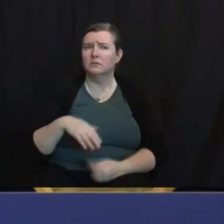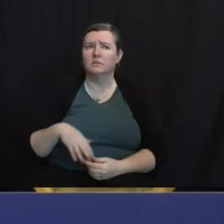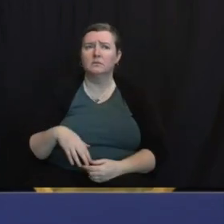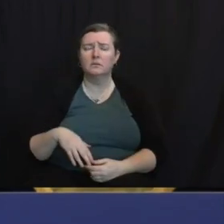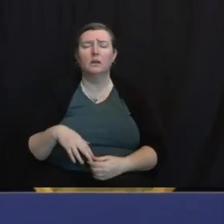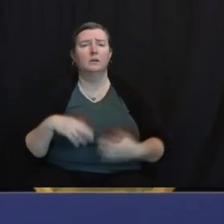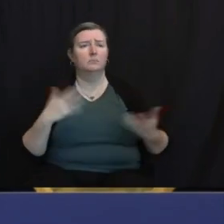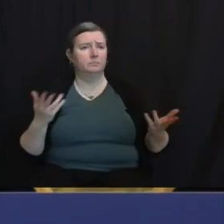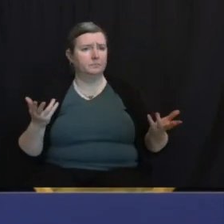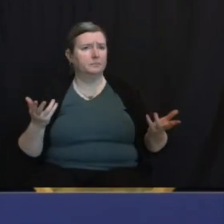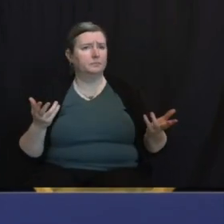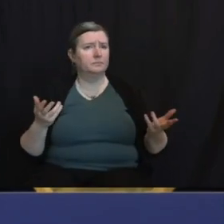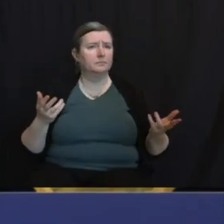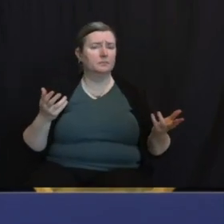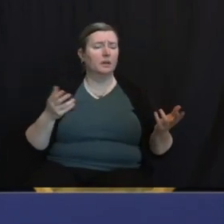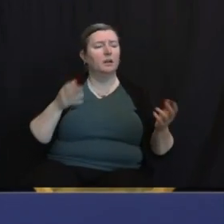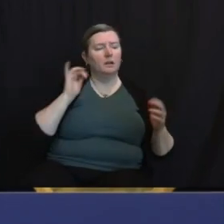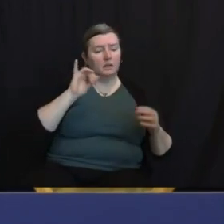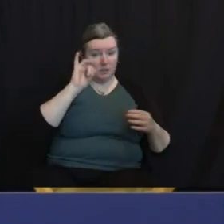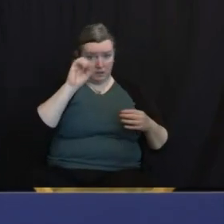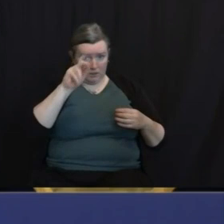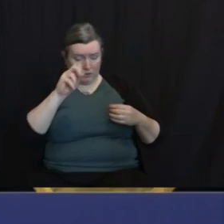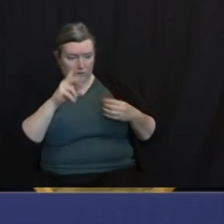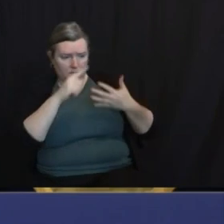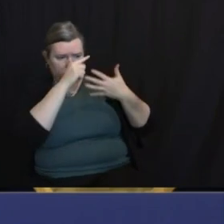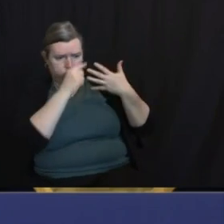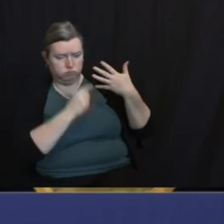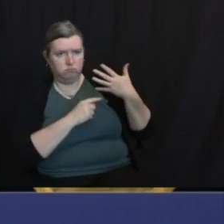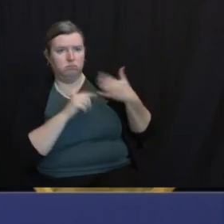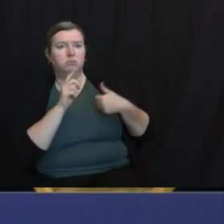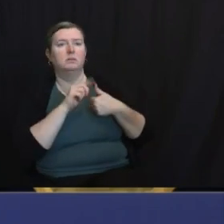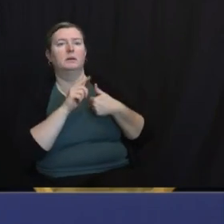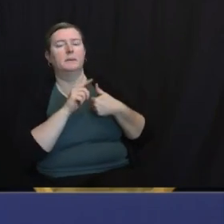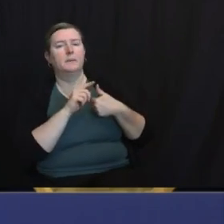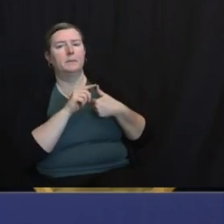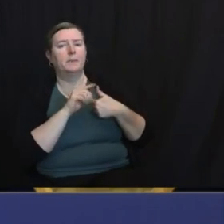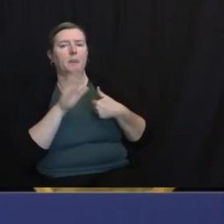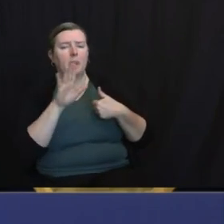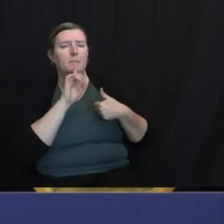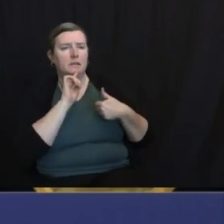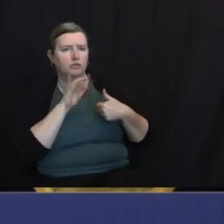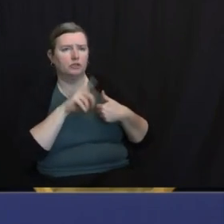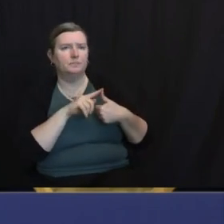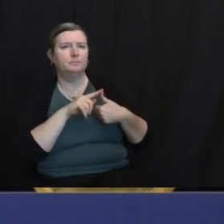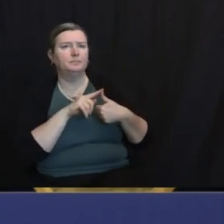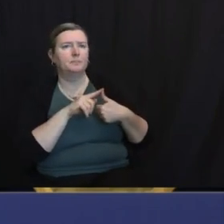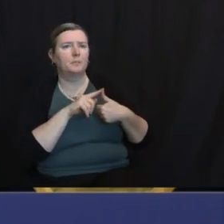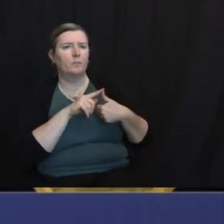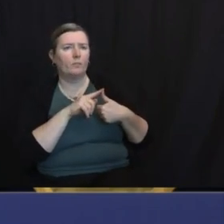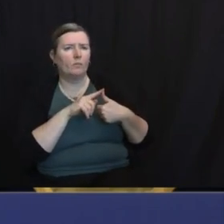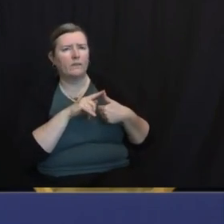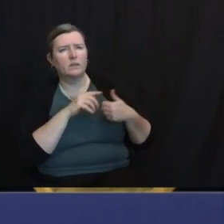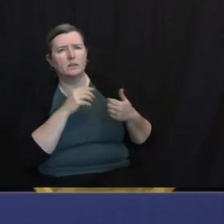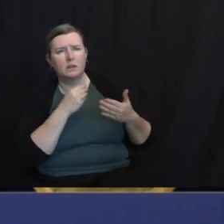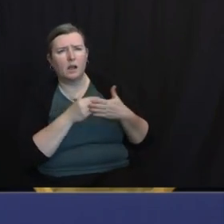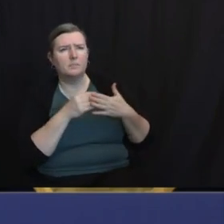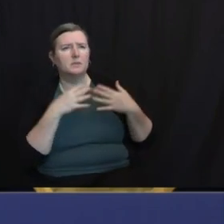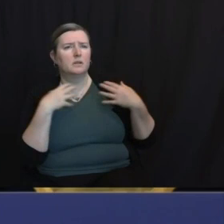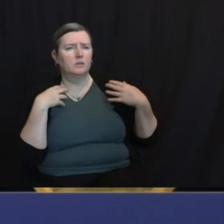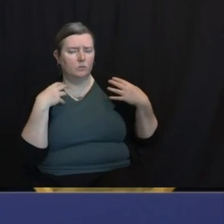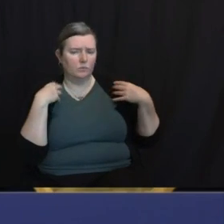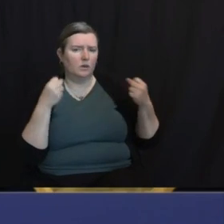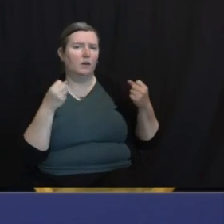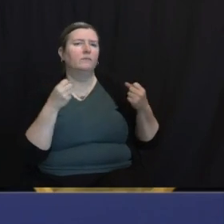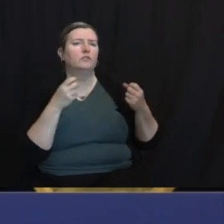any impairment of our ability to execute on the Economic Recovery Act or the incentives package that I signed in